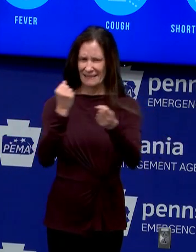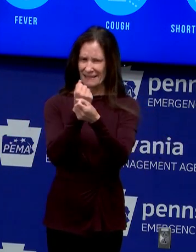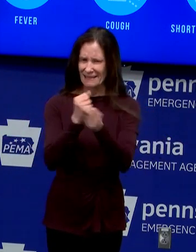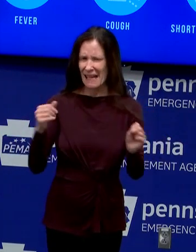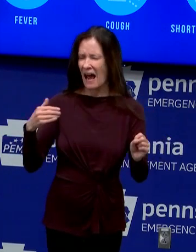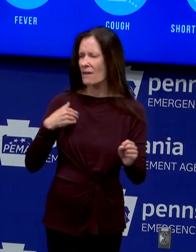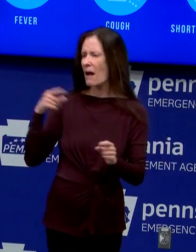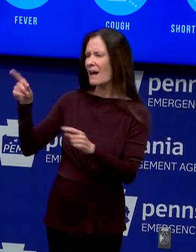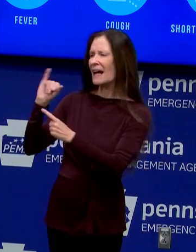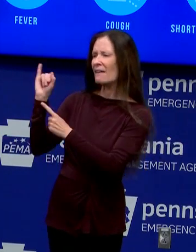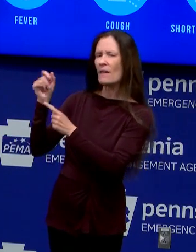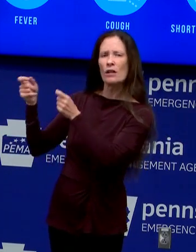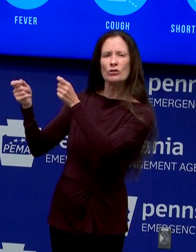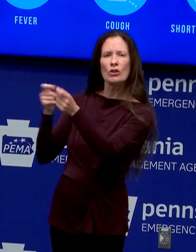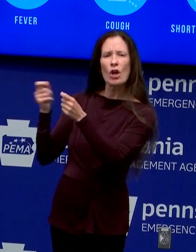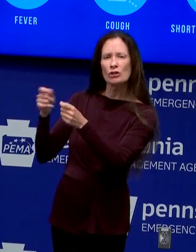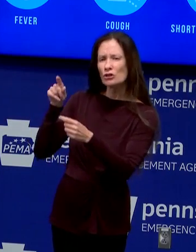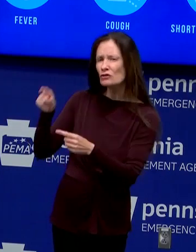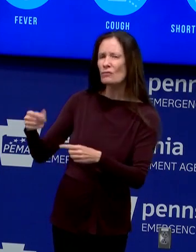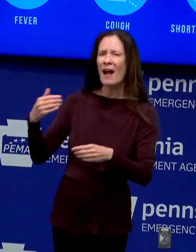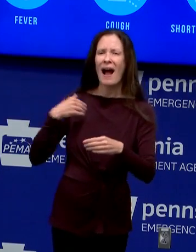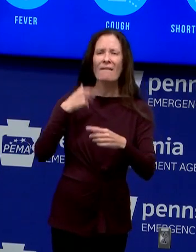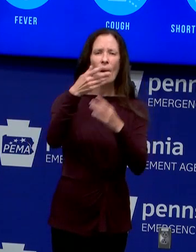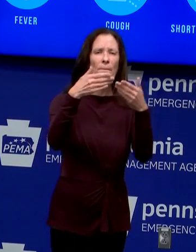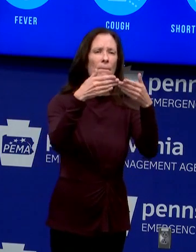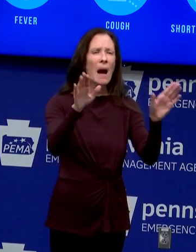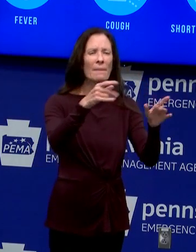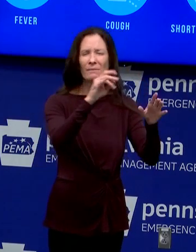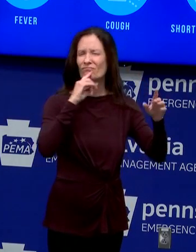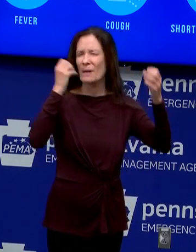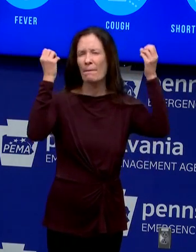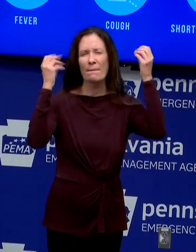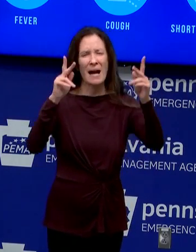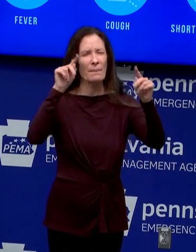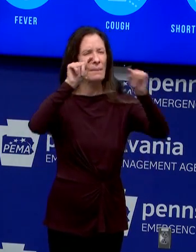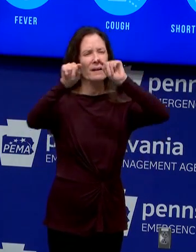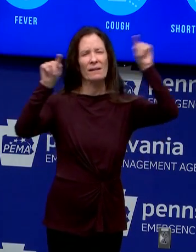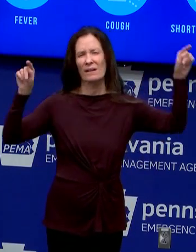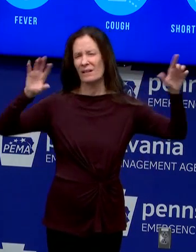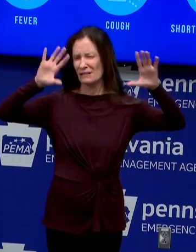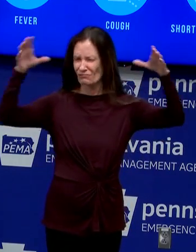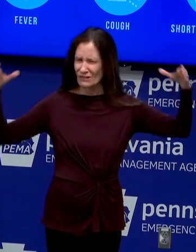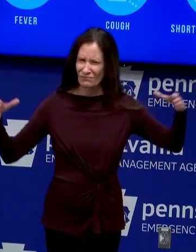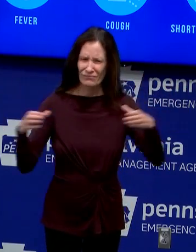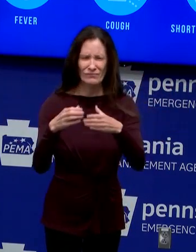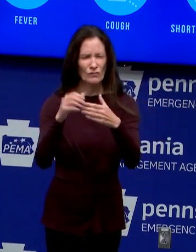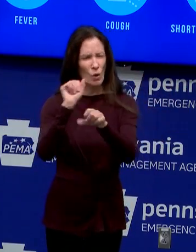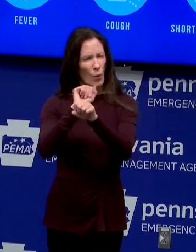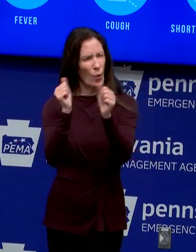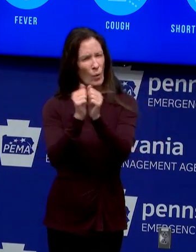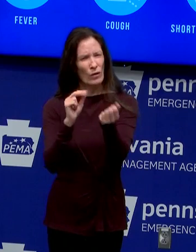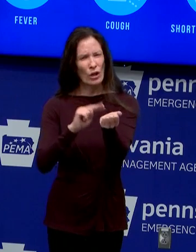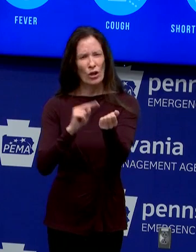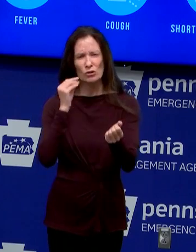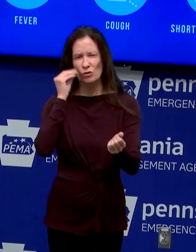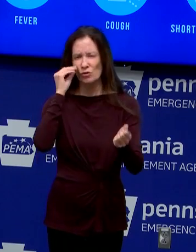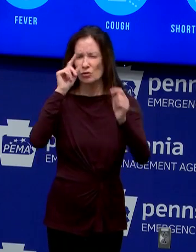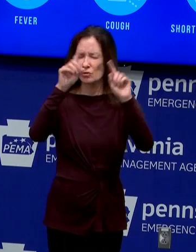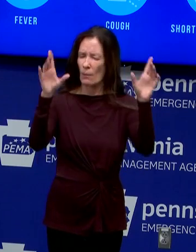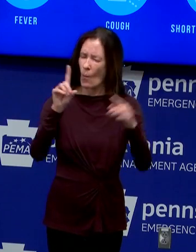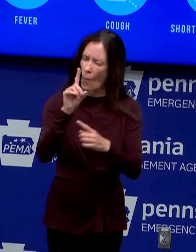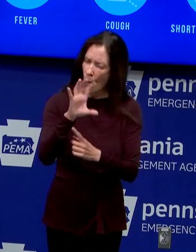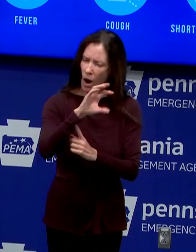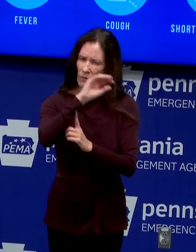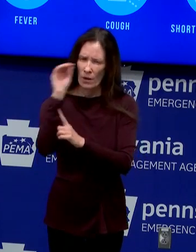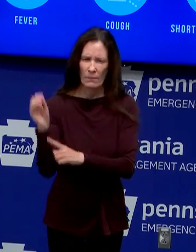public health experts at the Department of Health that have been working with those facilities. We have been working with 100% of the facilities that